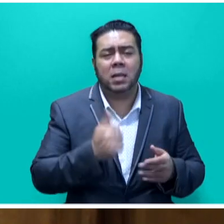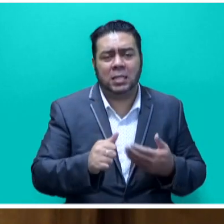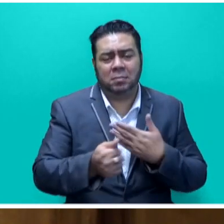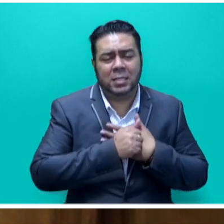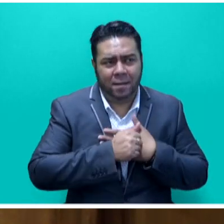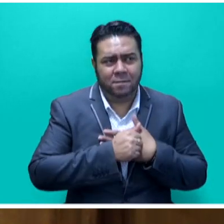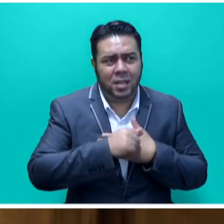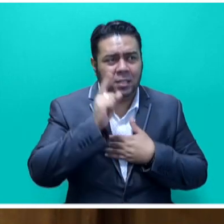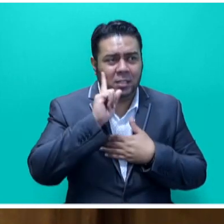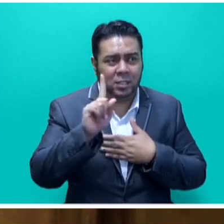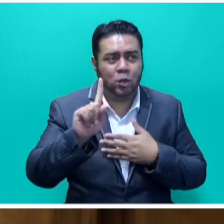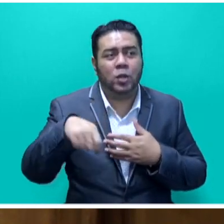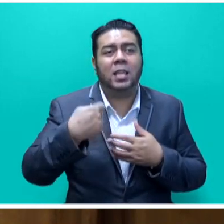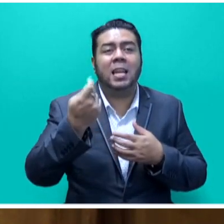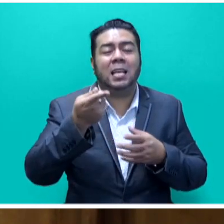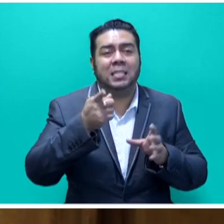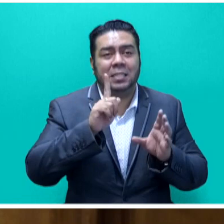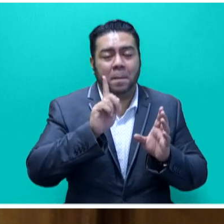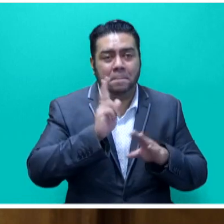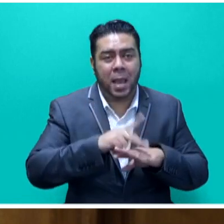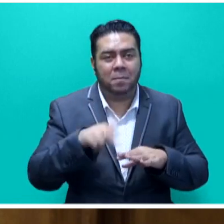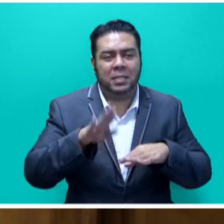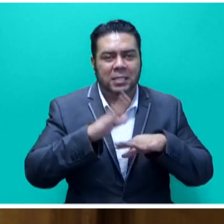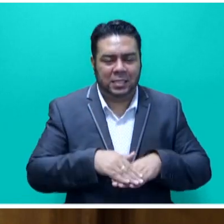will see you in the next session. Thank you.